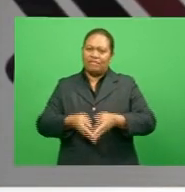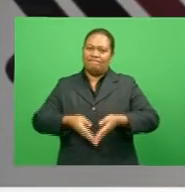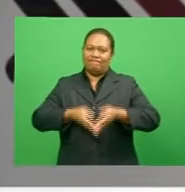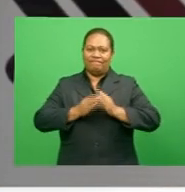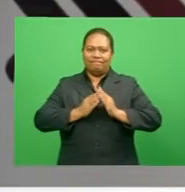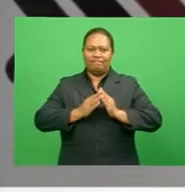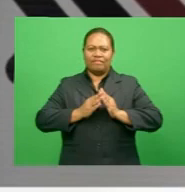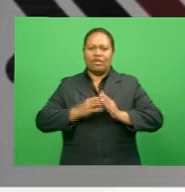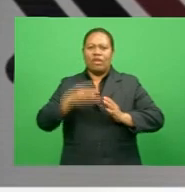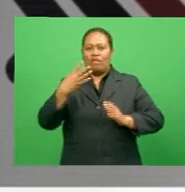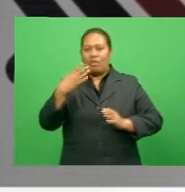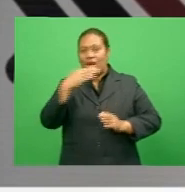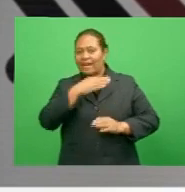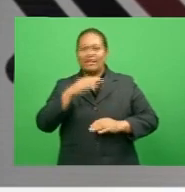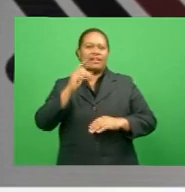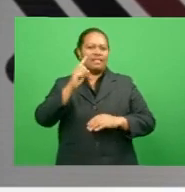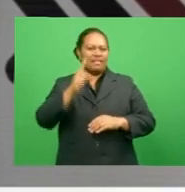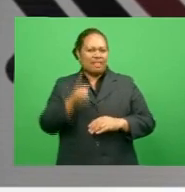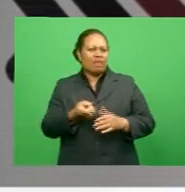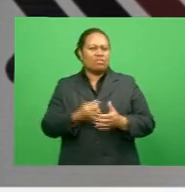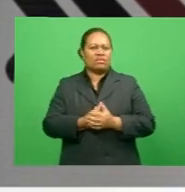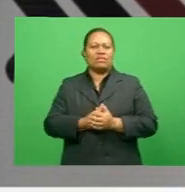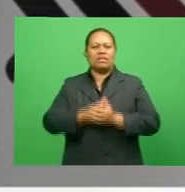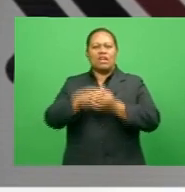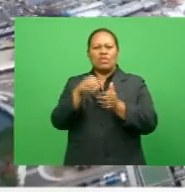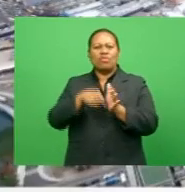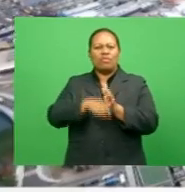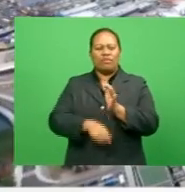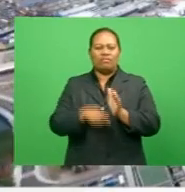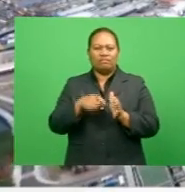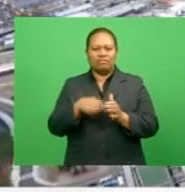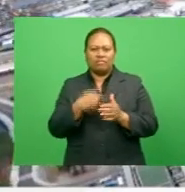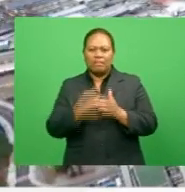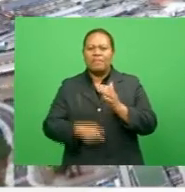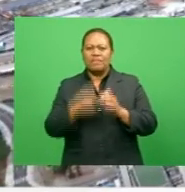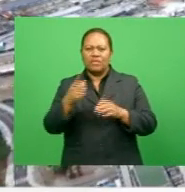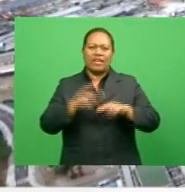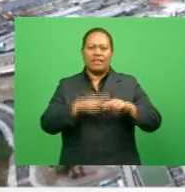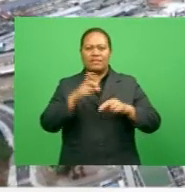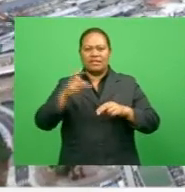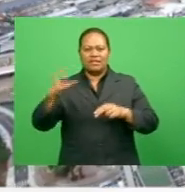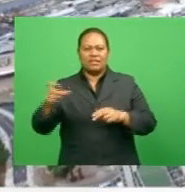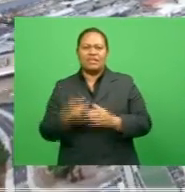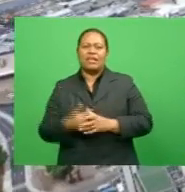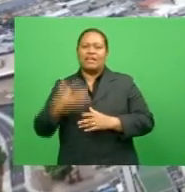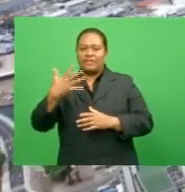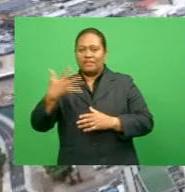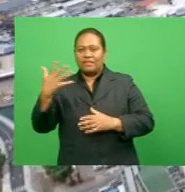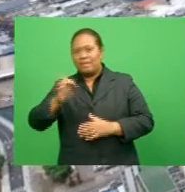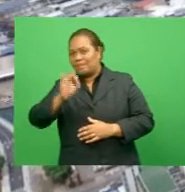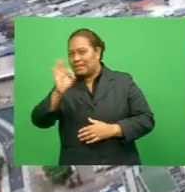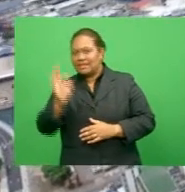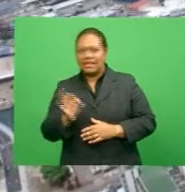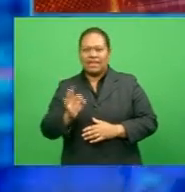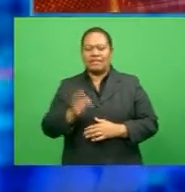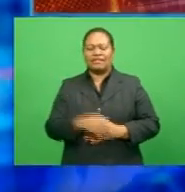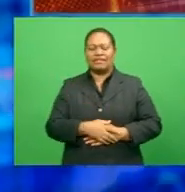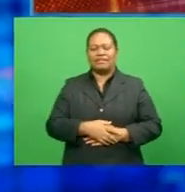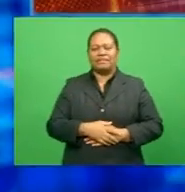of $400,000 in fines by FCCC, with a mere 55% compliance level in the past.